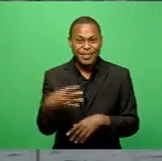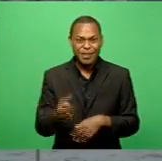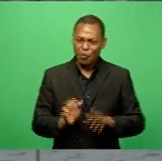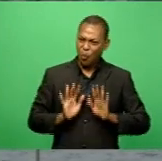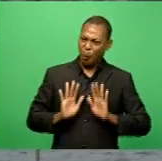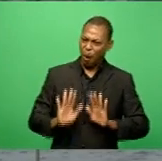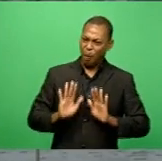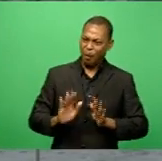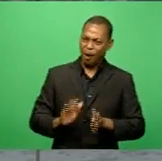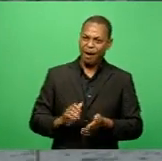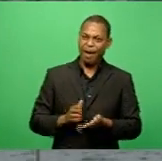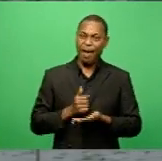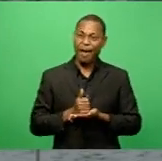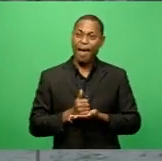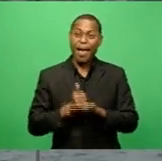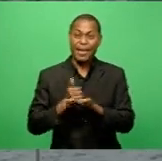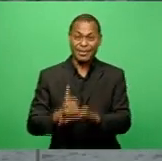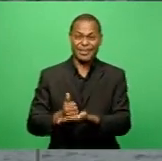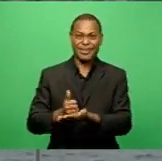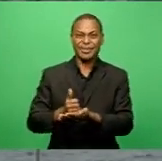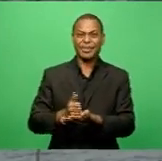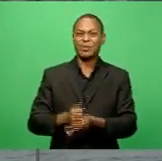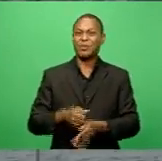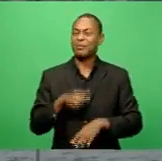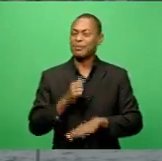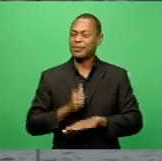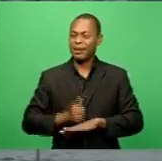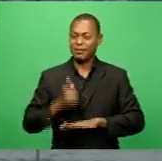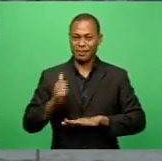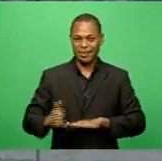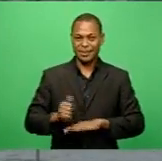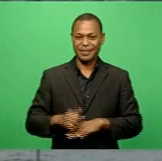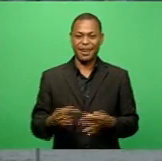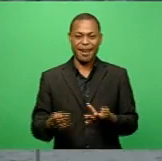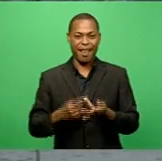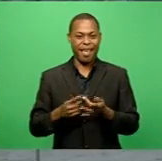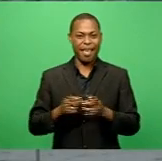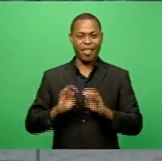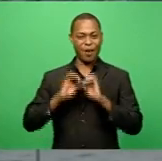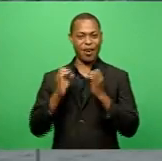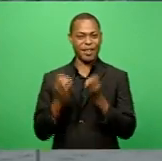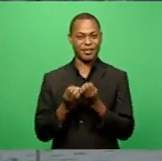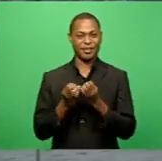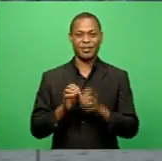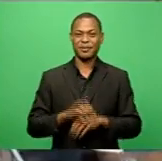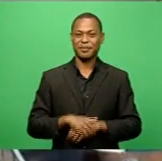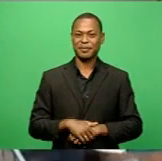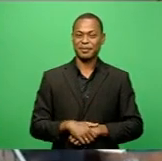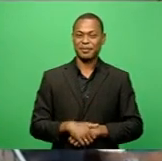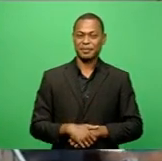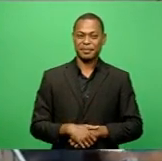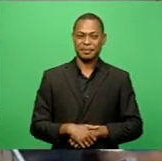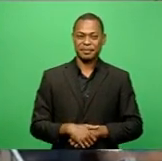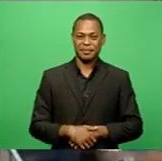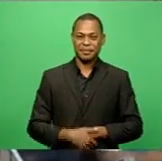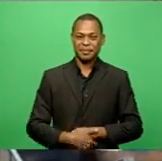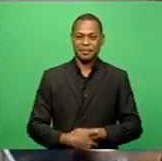waiting for assistance from the government and other organizations. Josai Nanunga has more.